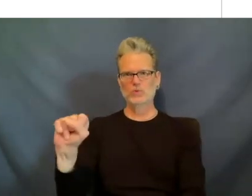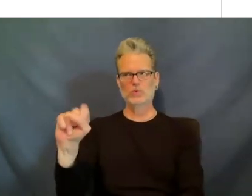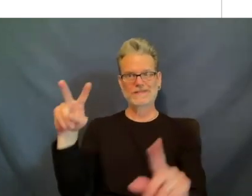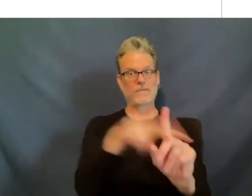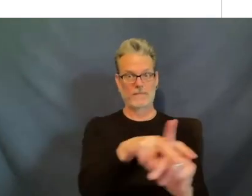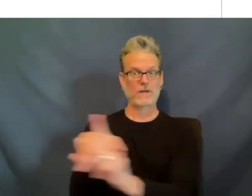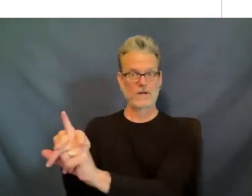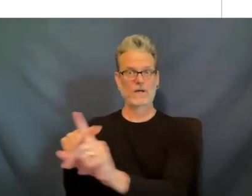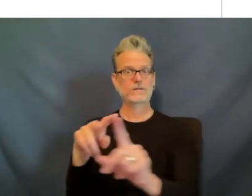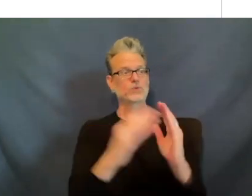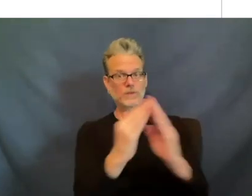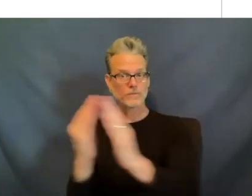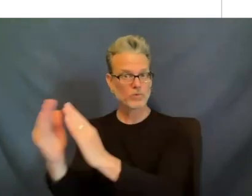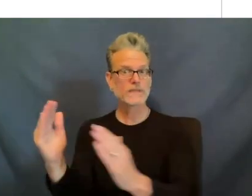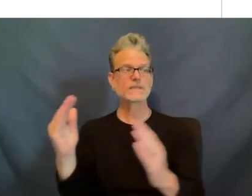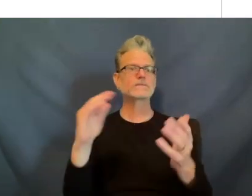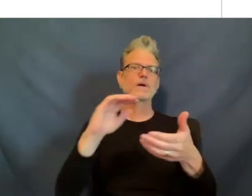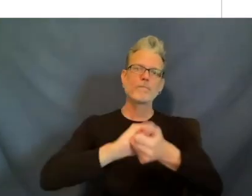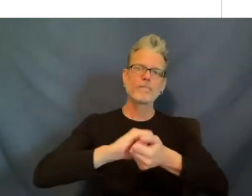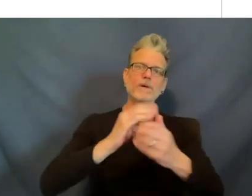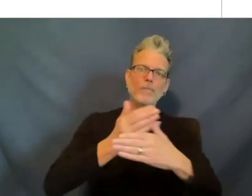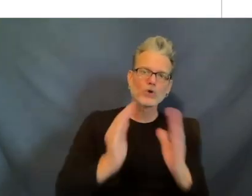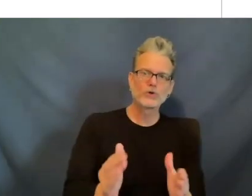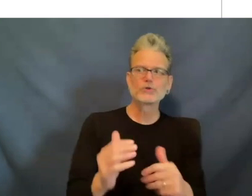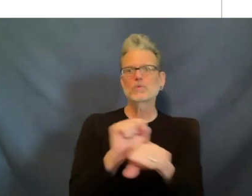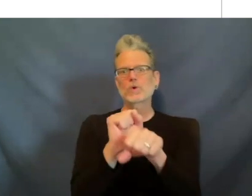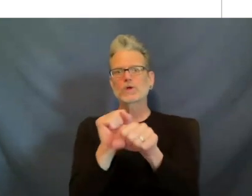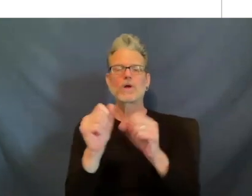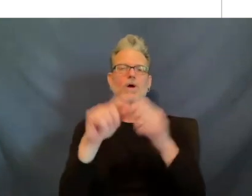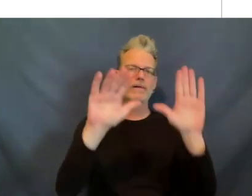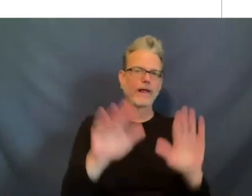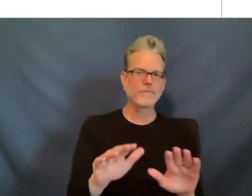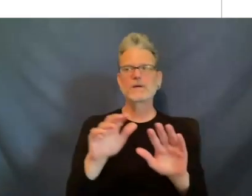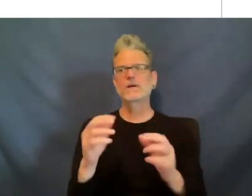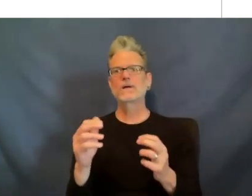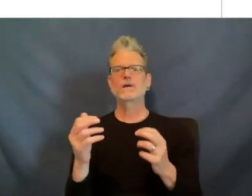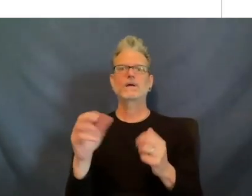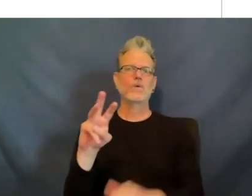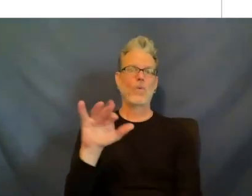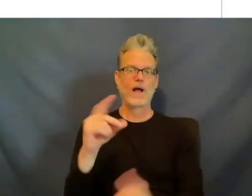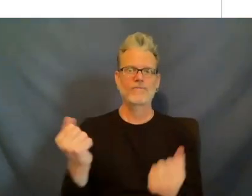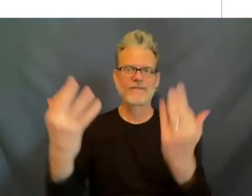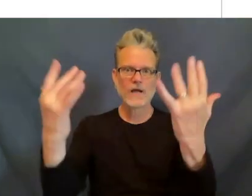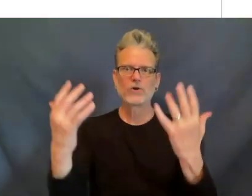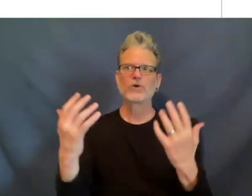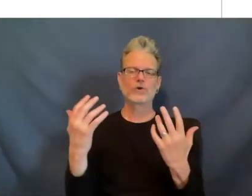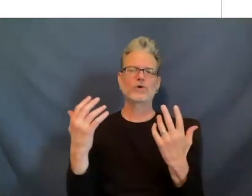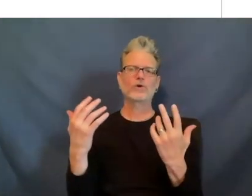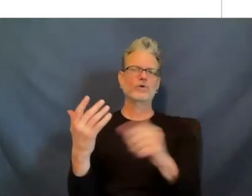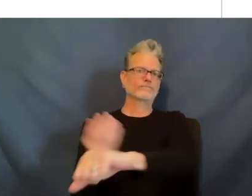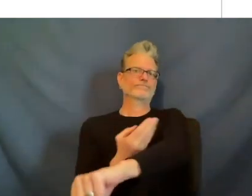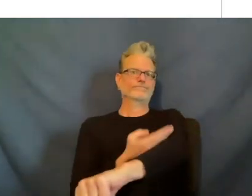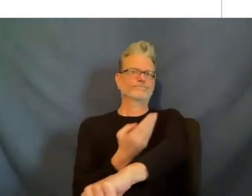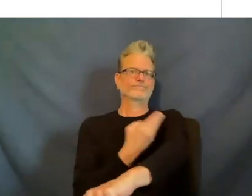to community scale partners working on climate and wildfire resilience. During when kind of